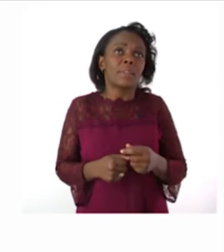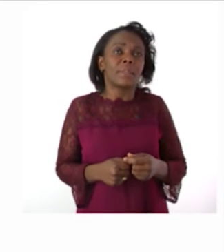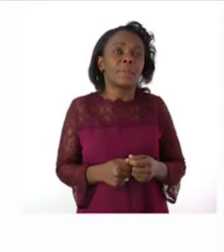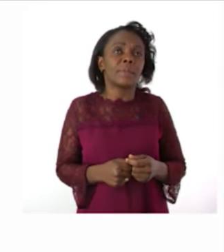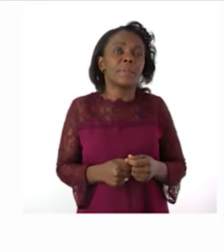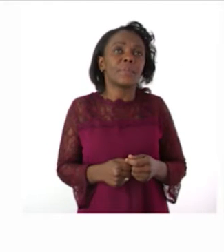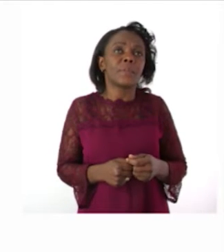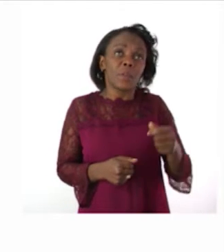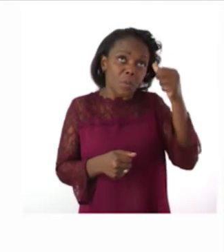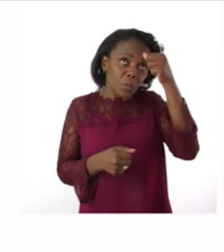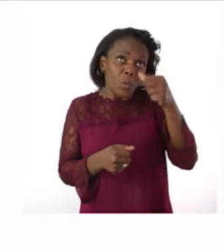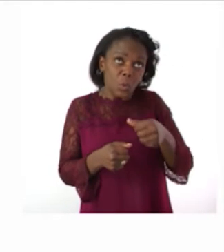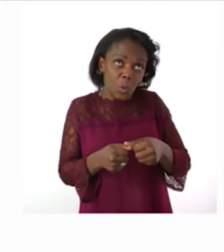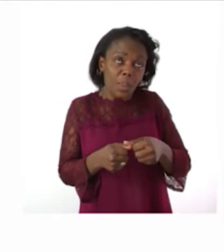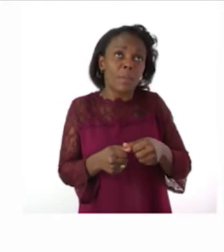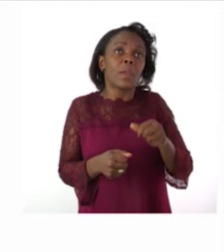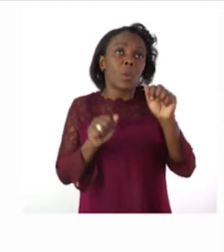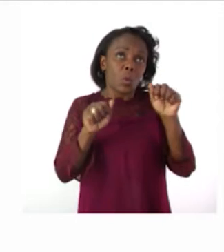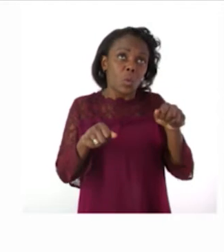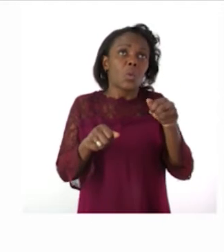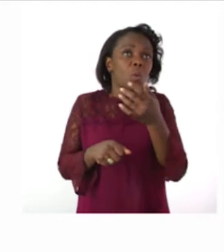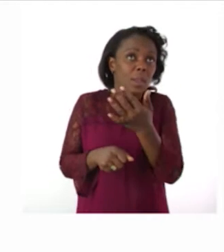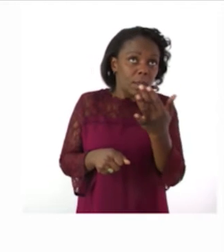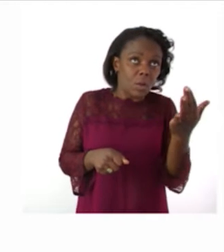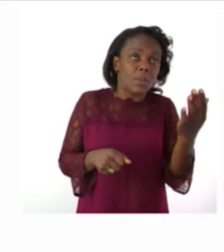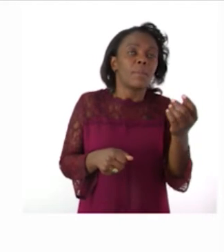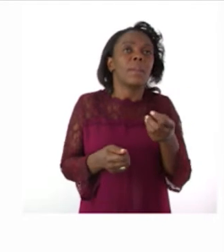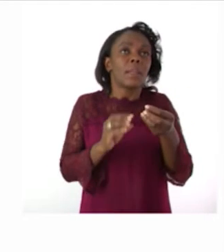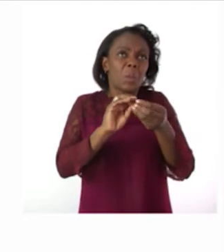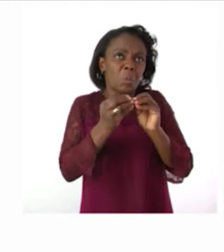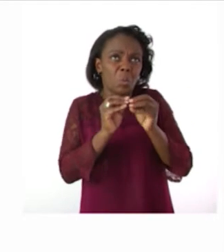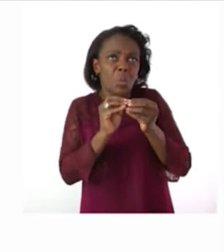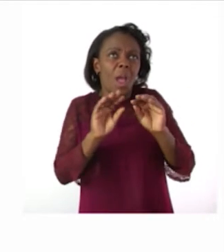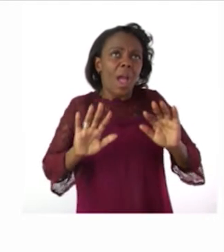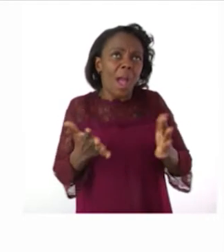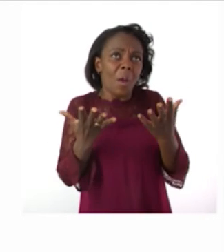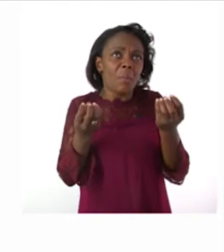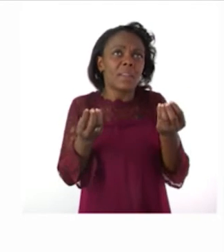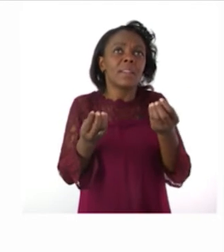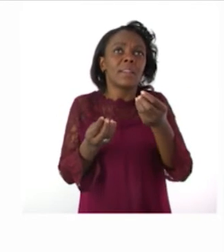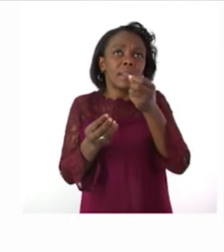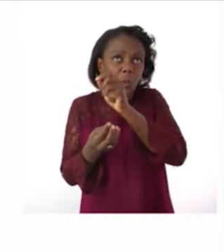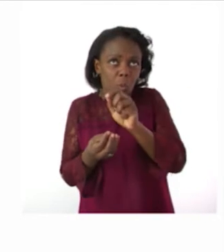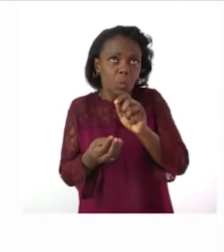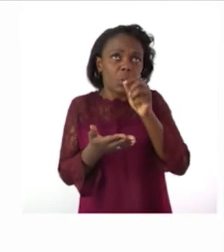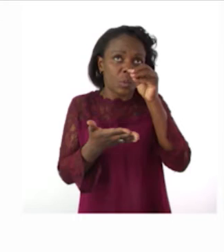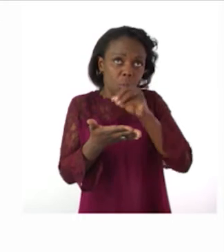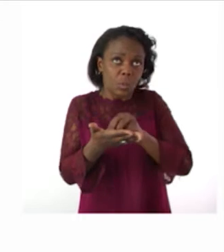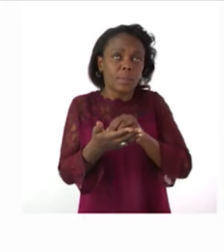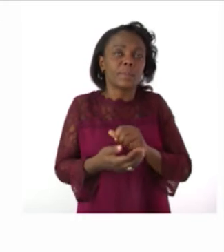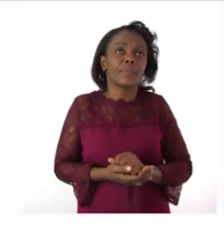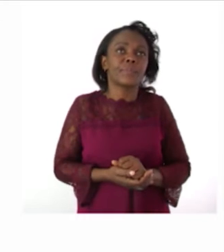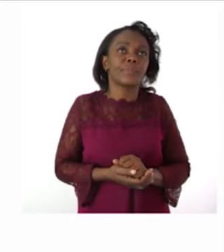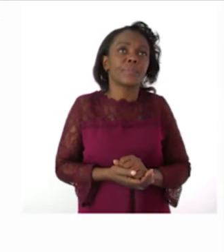able to identify the circle, you will count them properly and you will put the correct number there on the line. So let's start with my